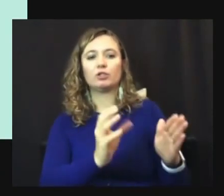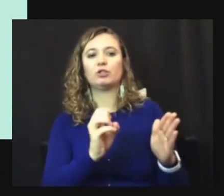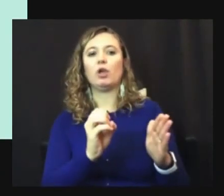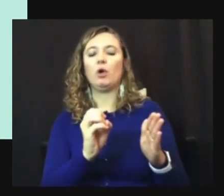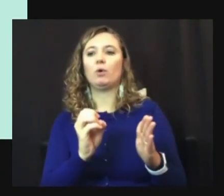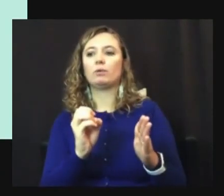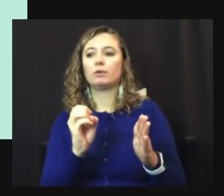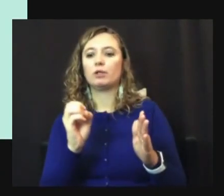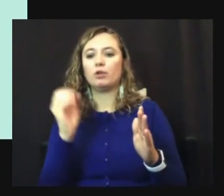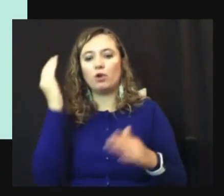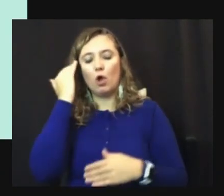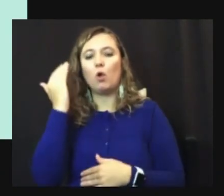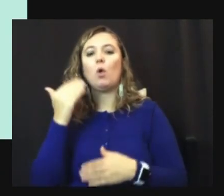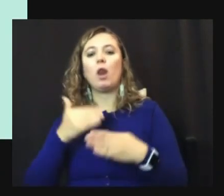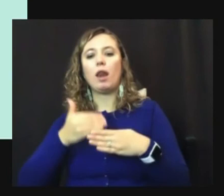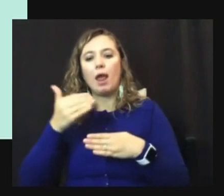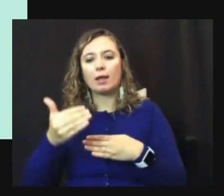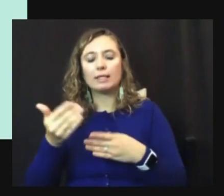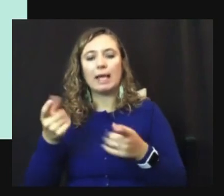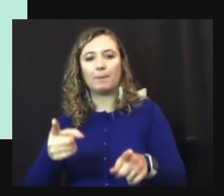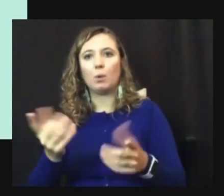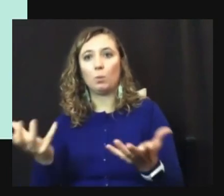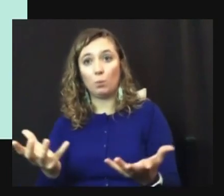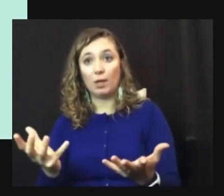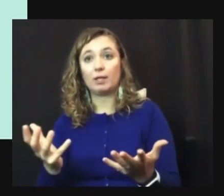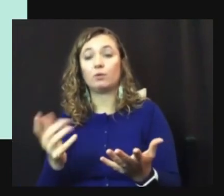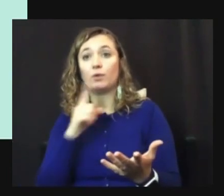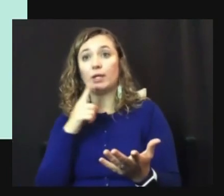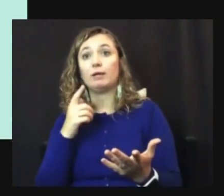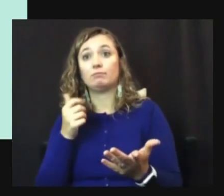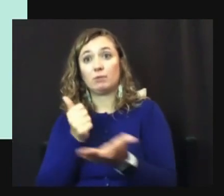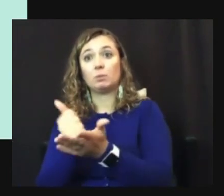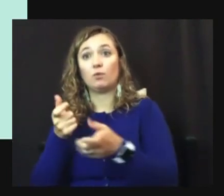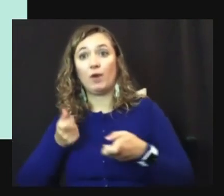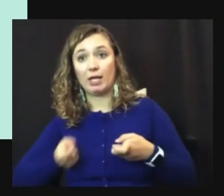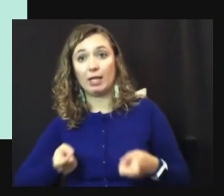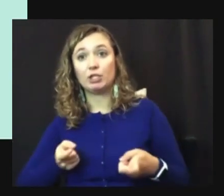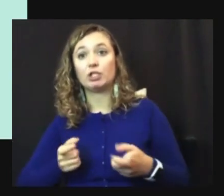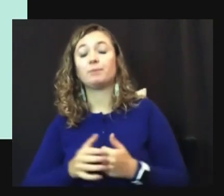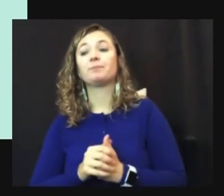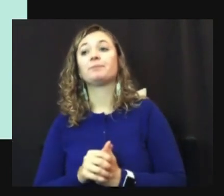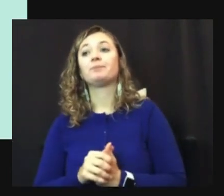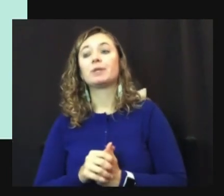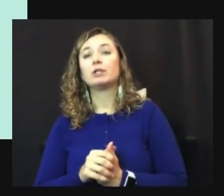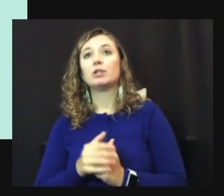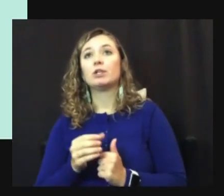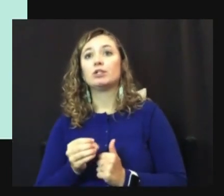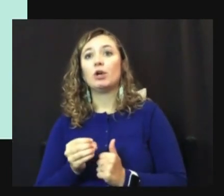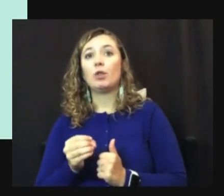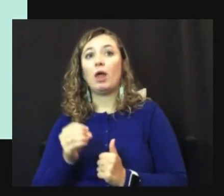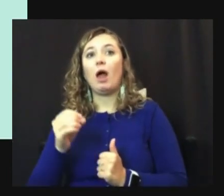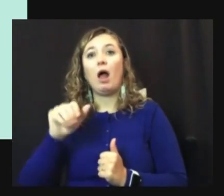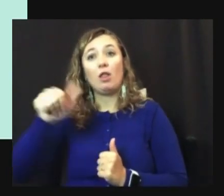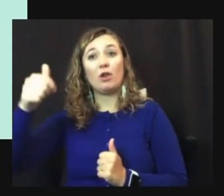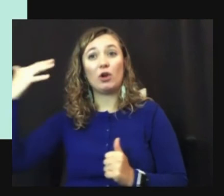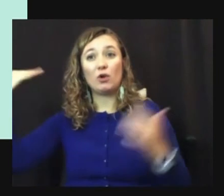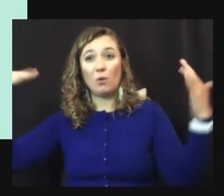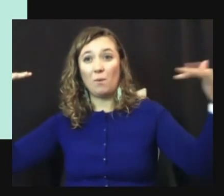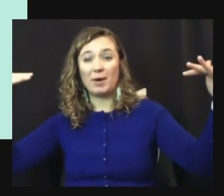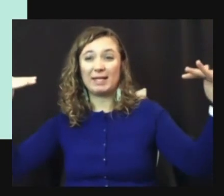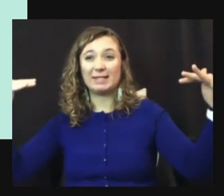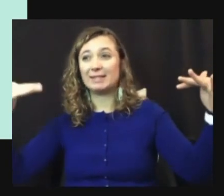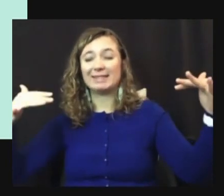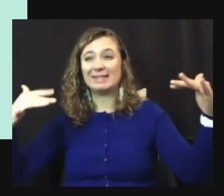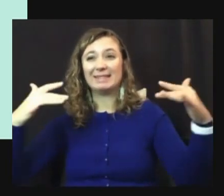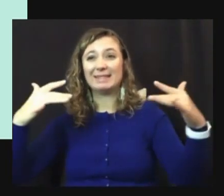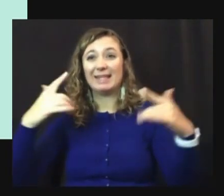going to come next. So when noise outside of headphones out in the gym is unpredictable and